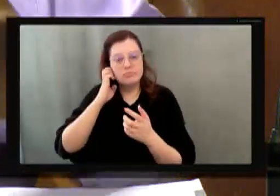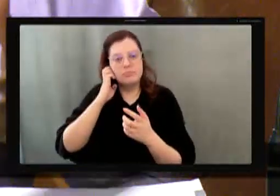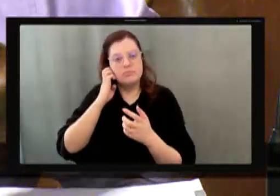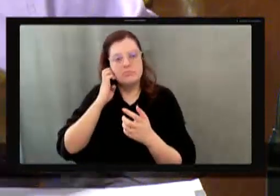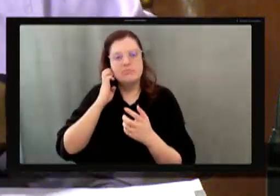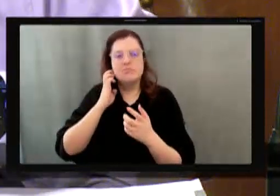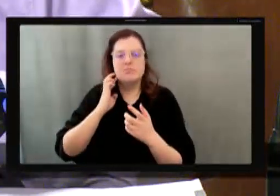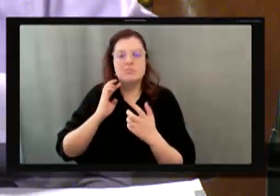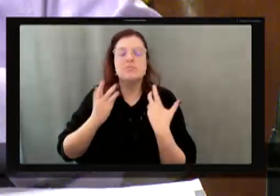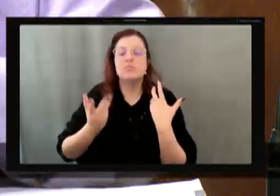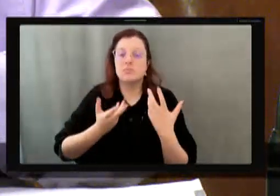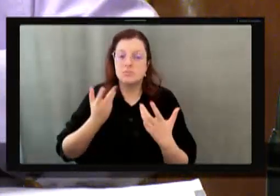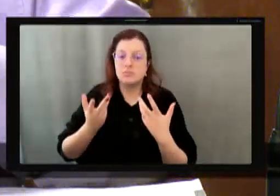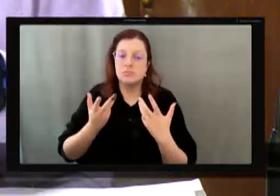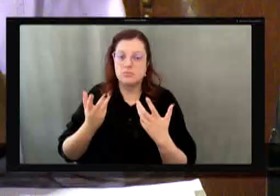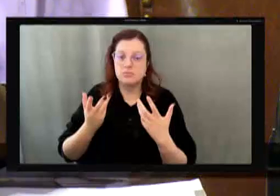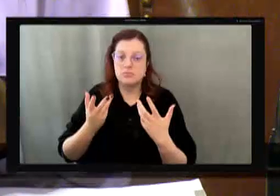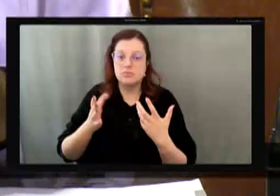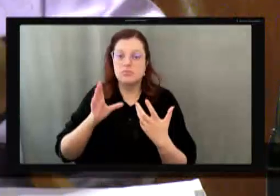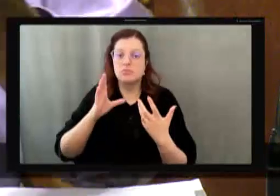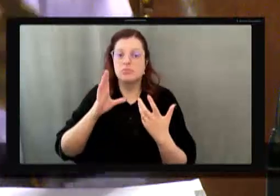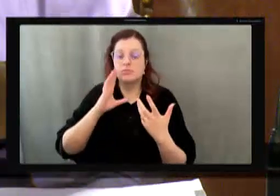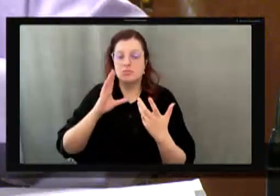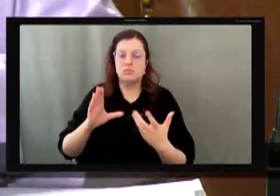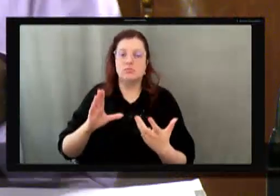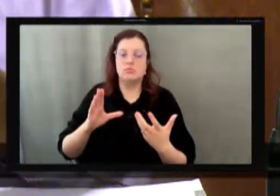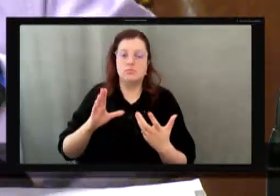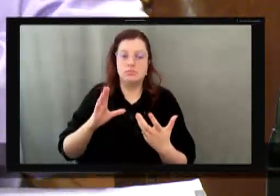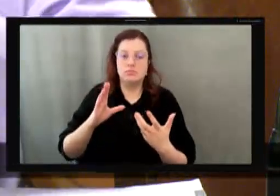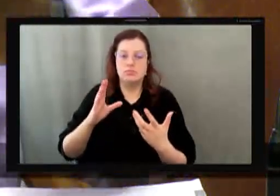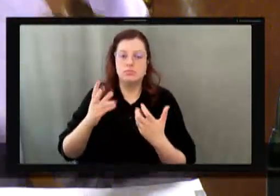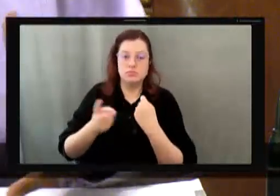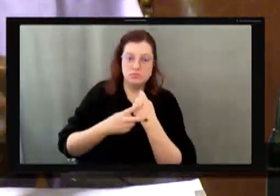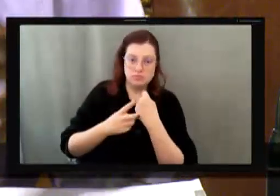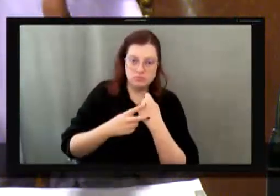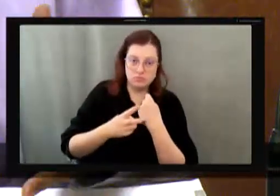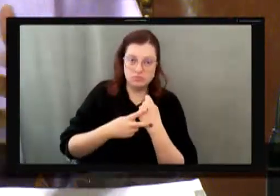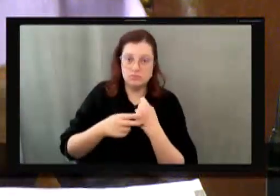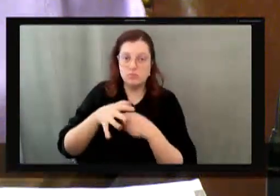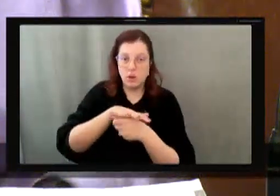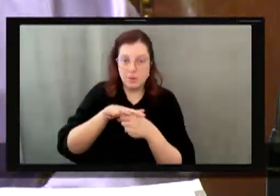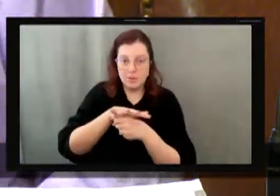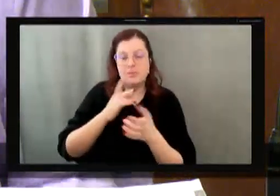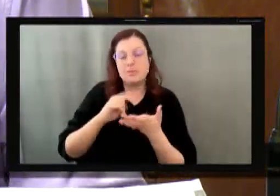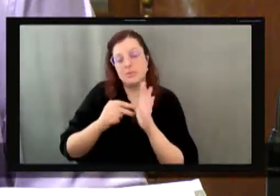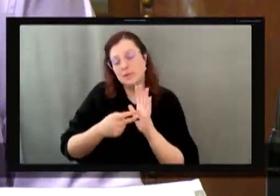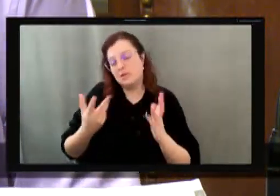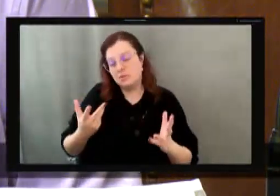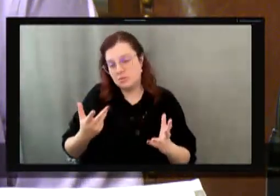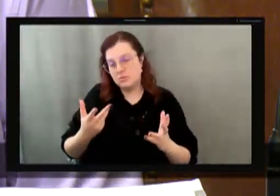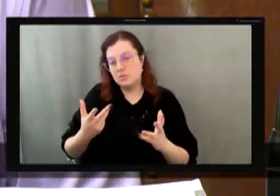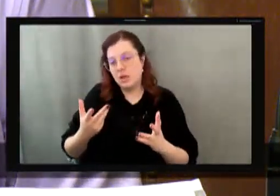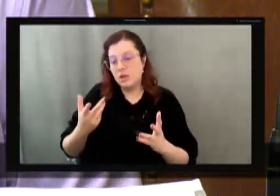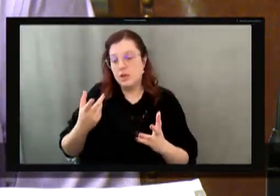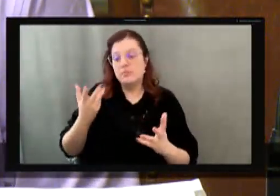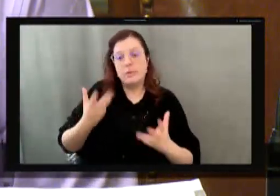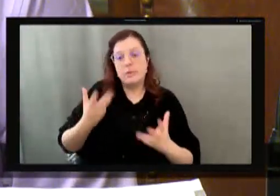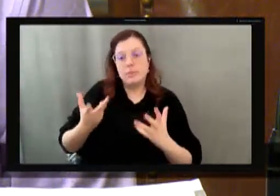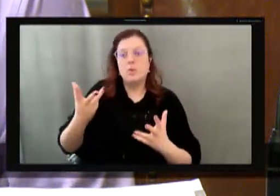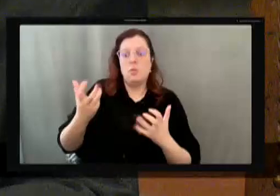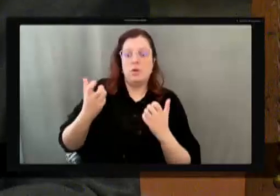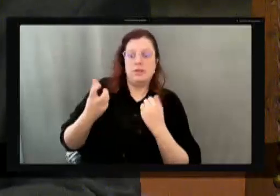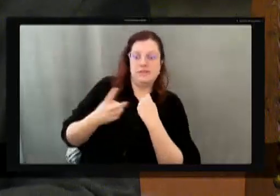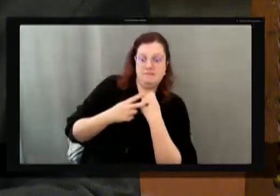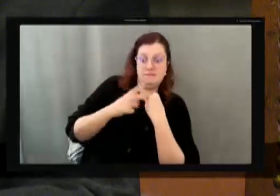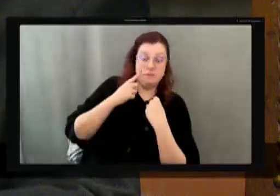our retention of properties. It's a property that we may need and we don't want to release, so we have to think about that sometime. Sure.